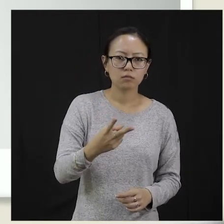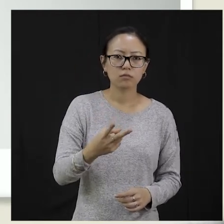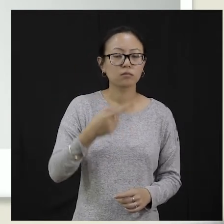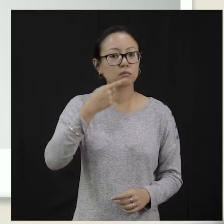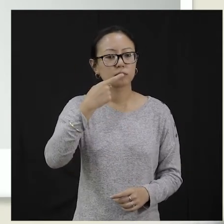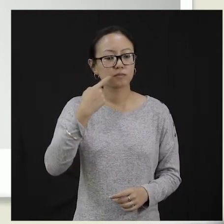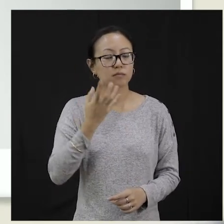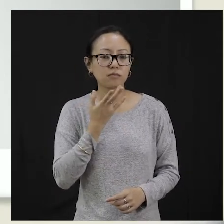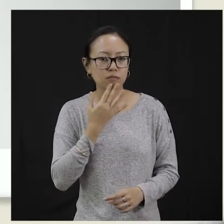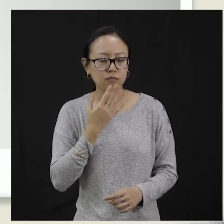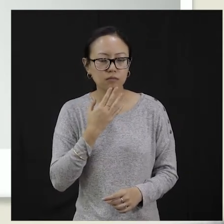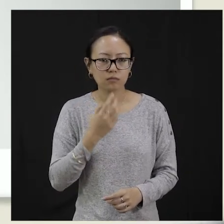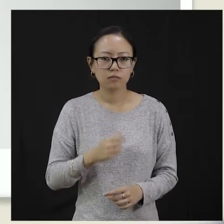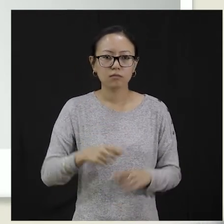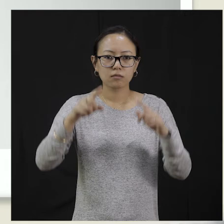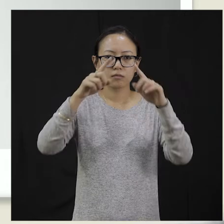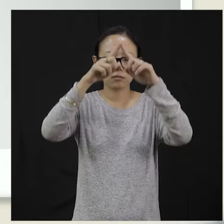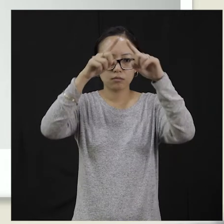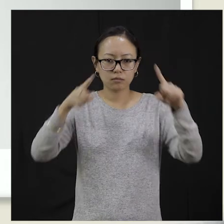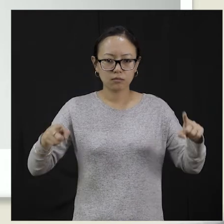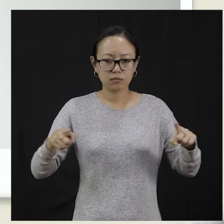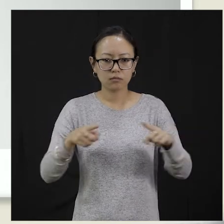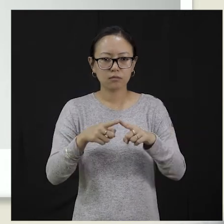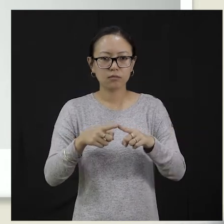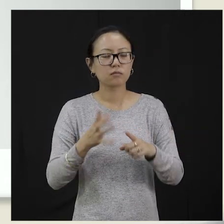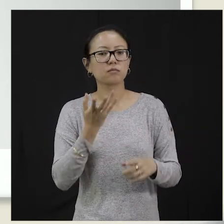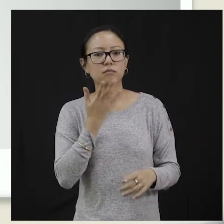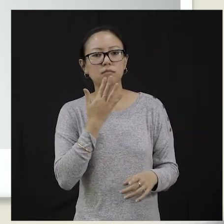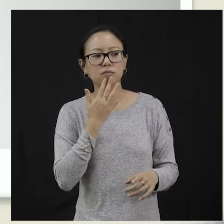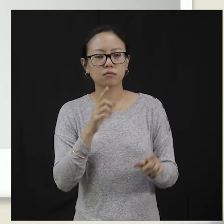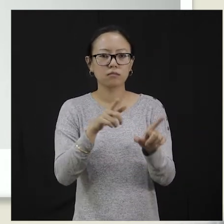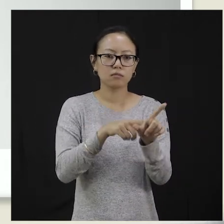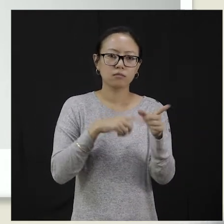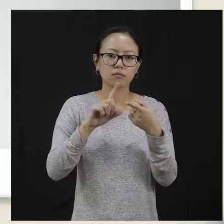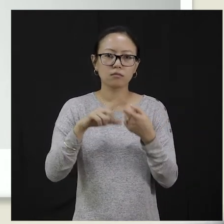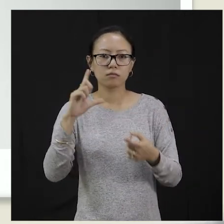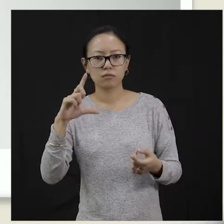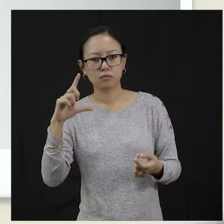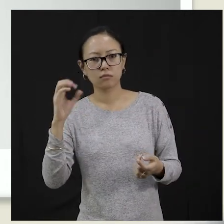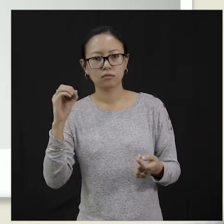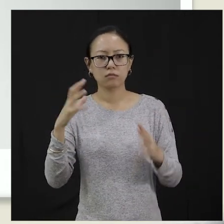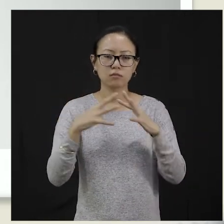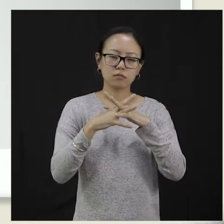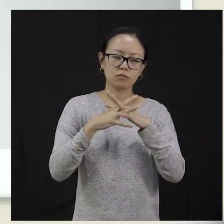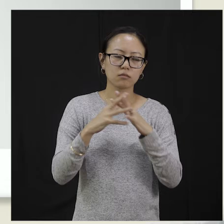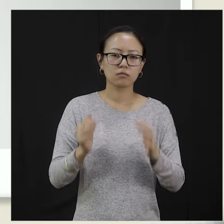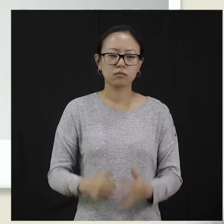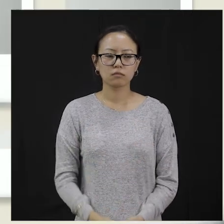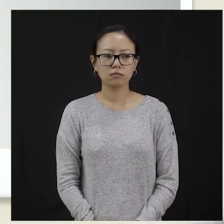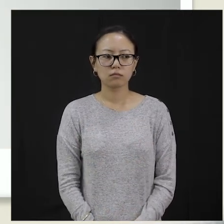this. Circle in red and triangles in yellow.